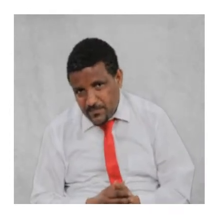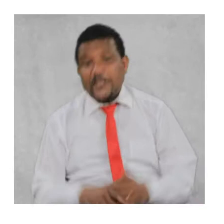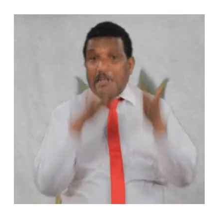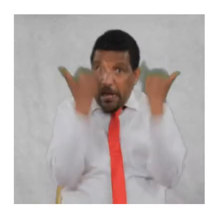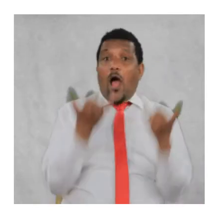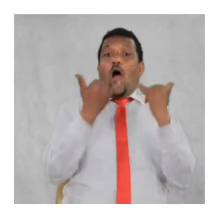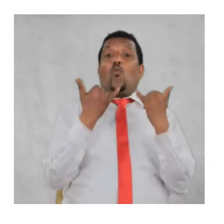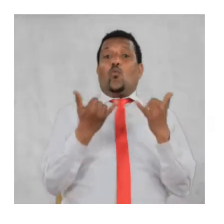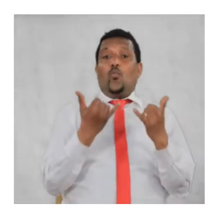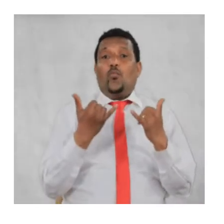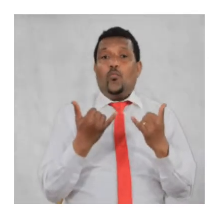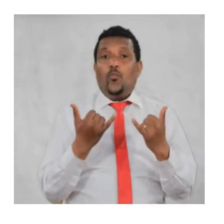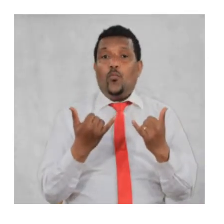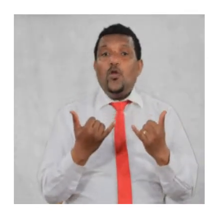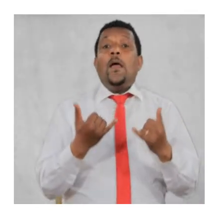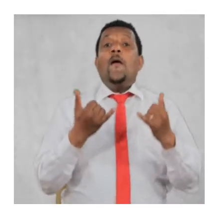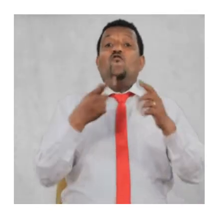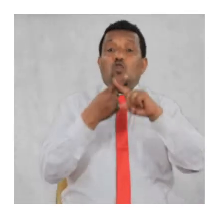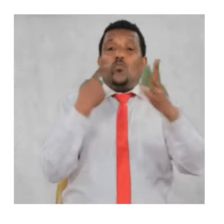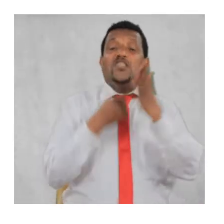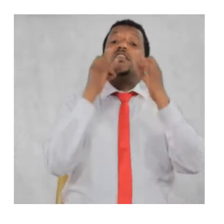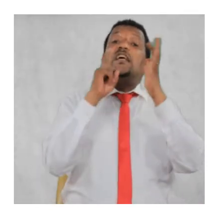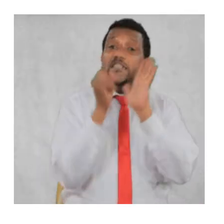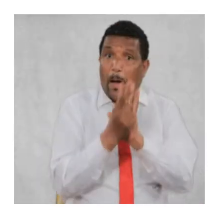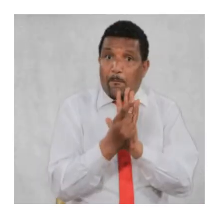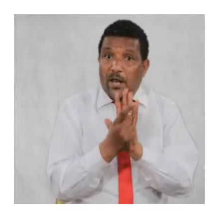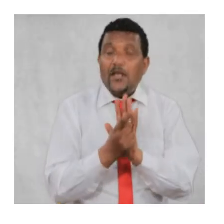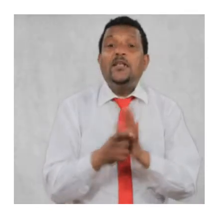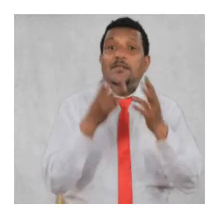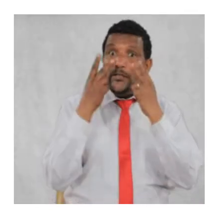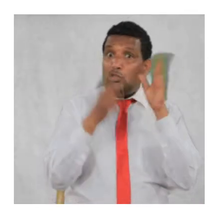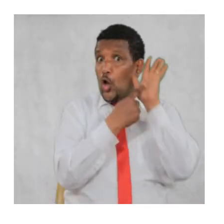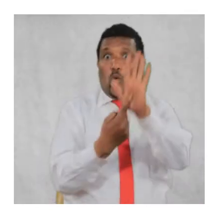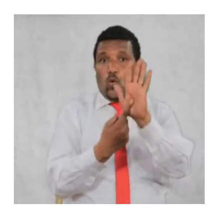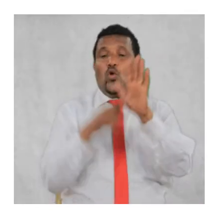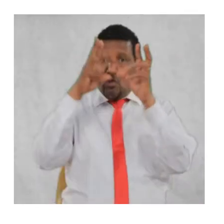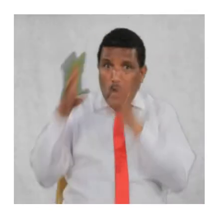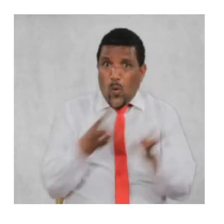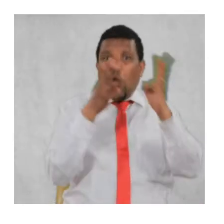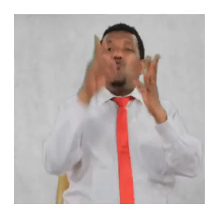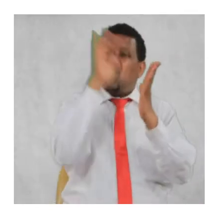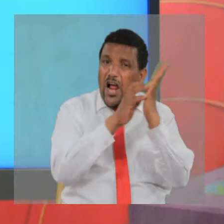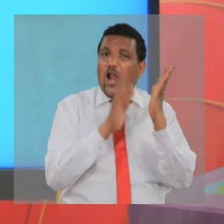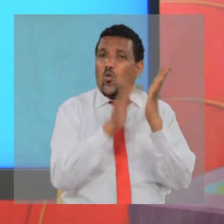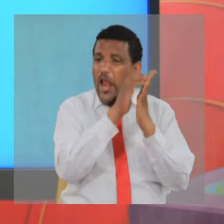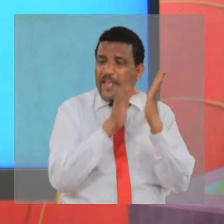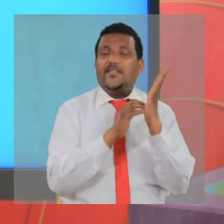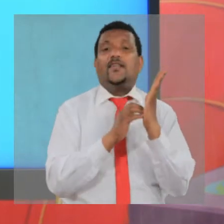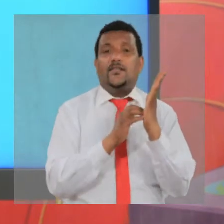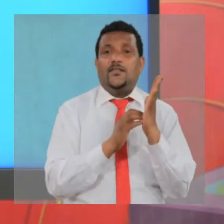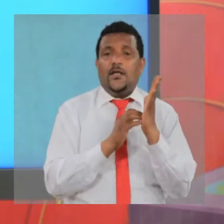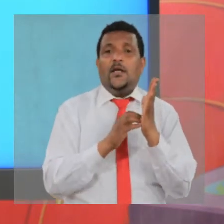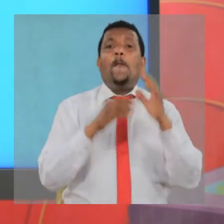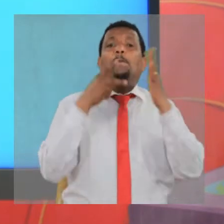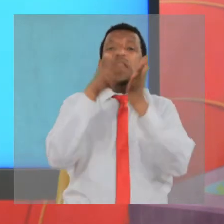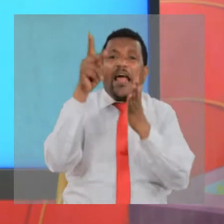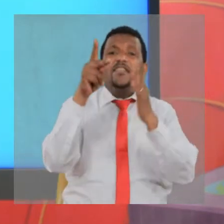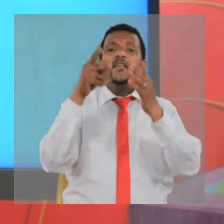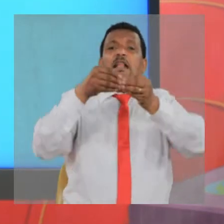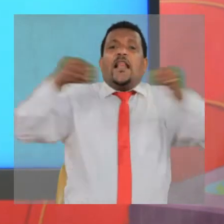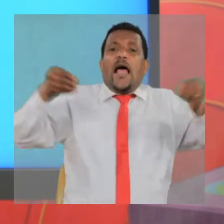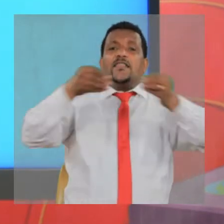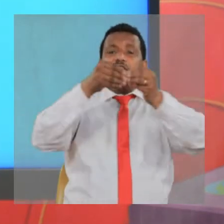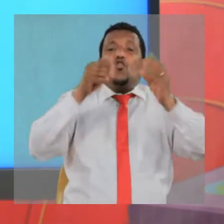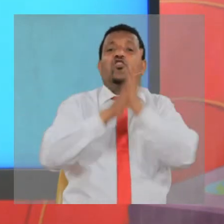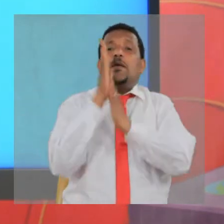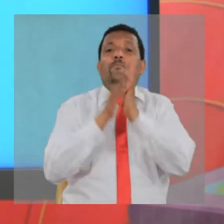Now, from this example, let me show you the way of calculating the price elasticity of